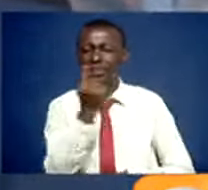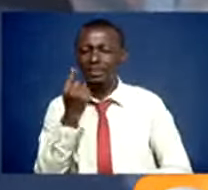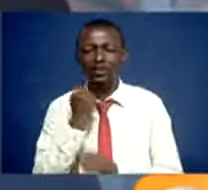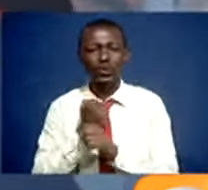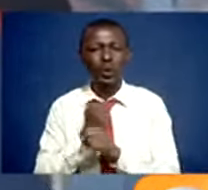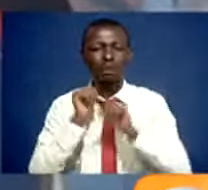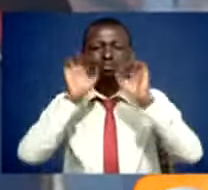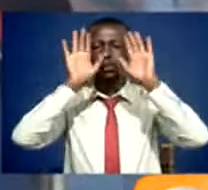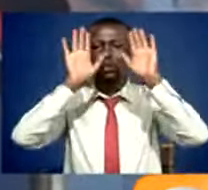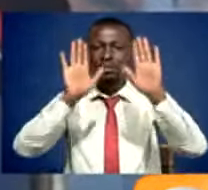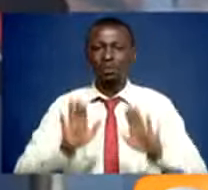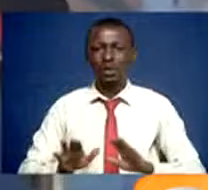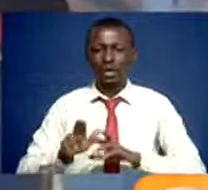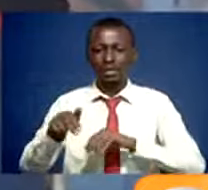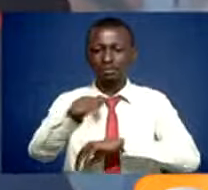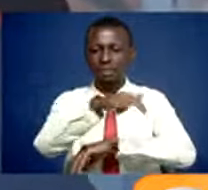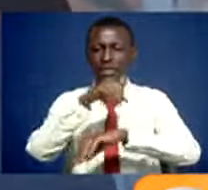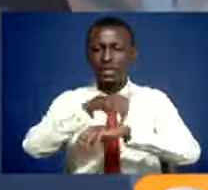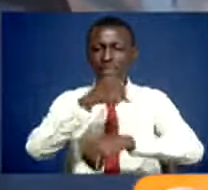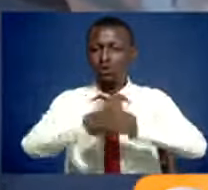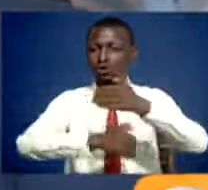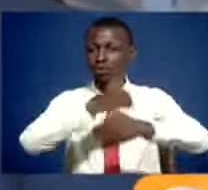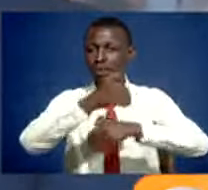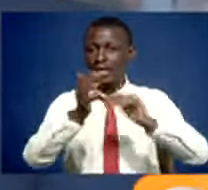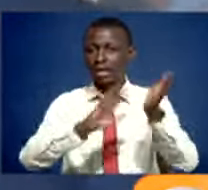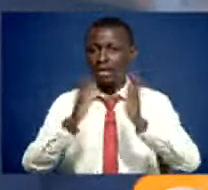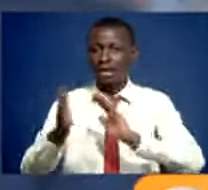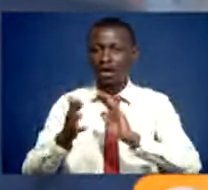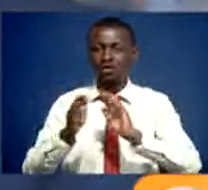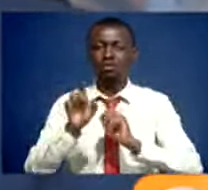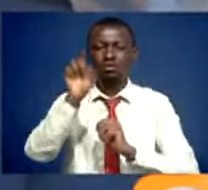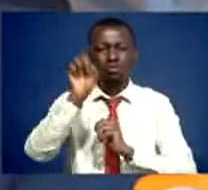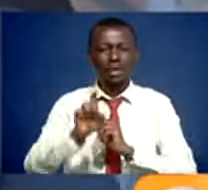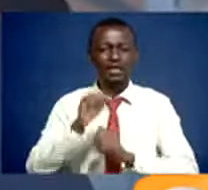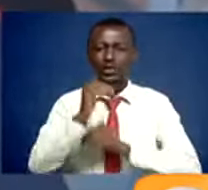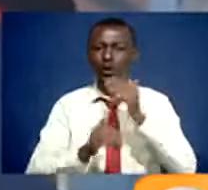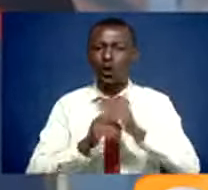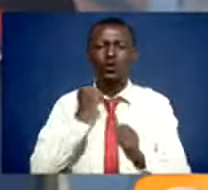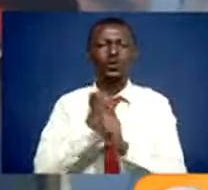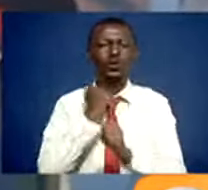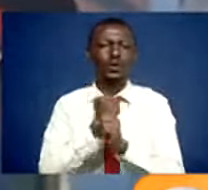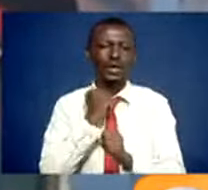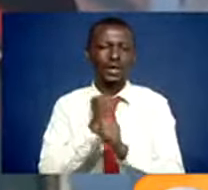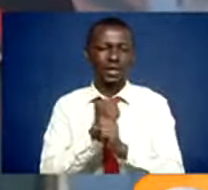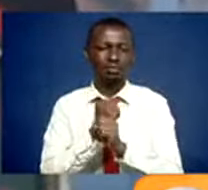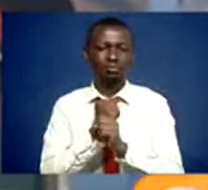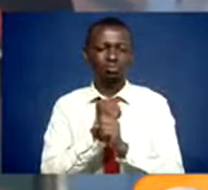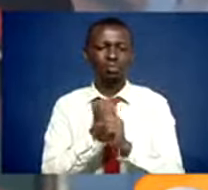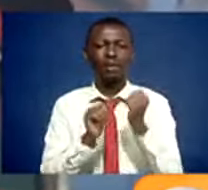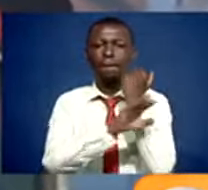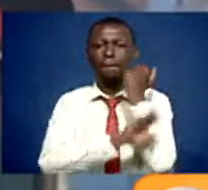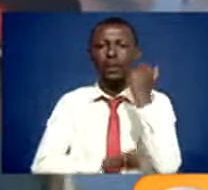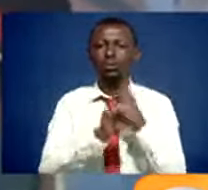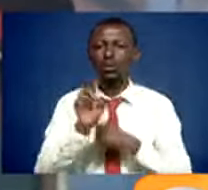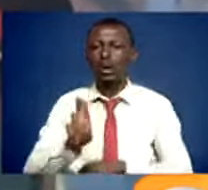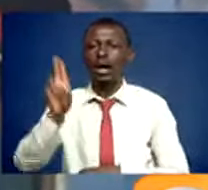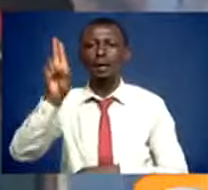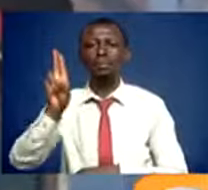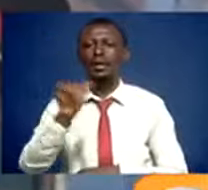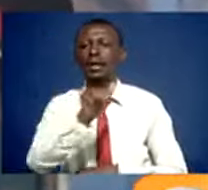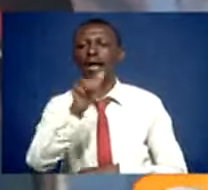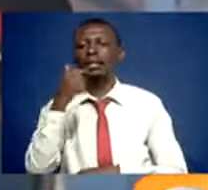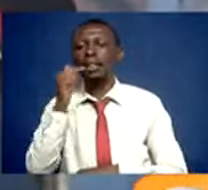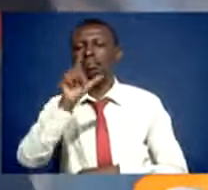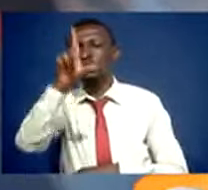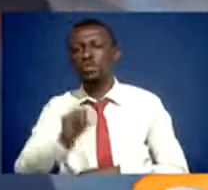and the nation building is a bottom-up affair. Let no one look down upon the life or